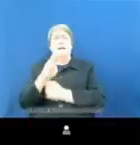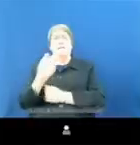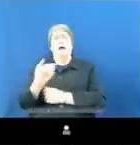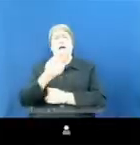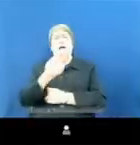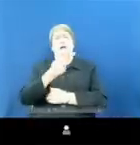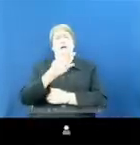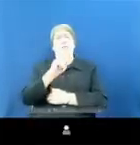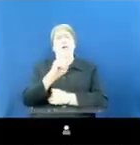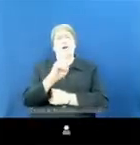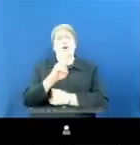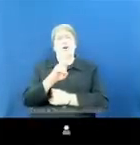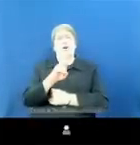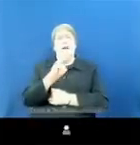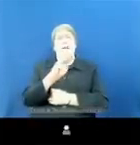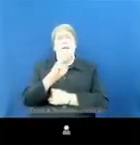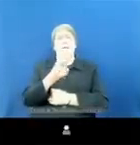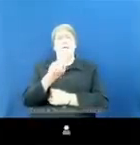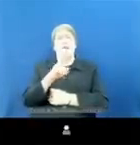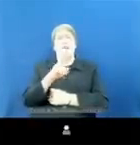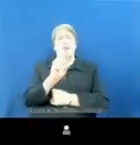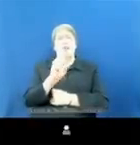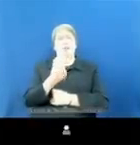in 2005.